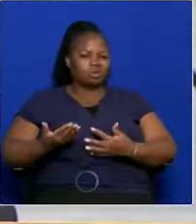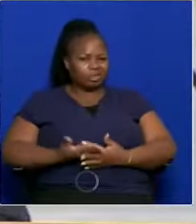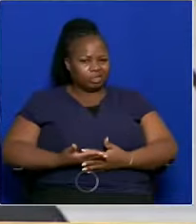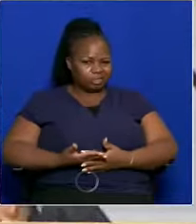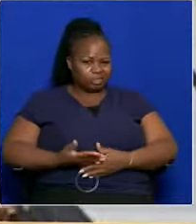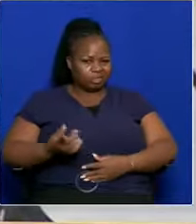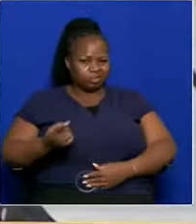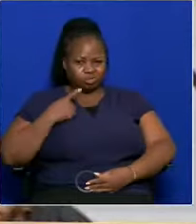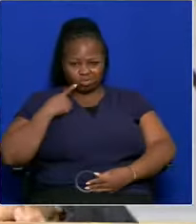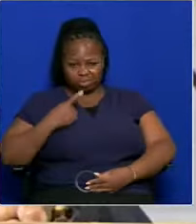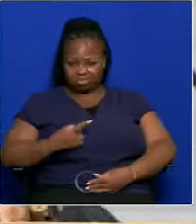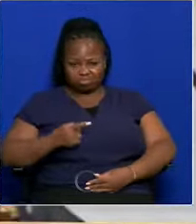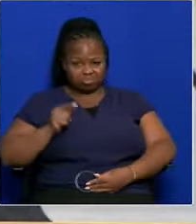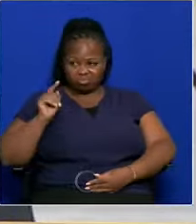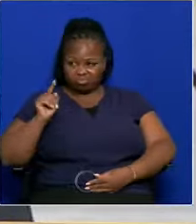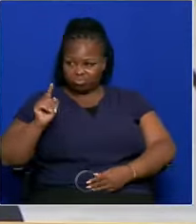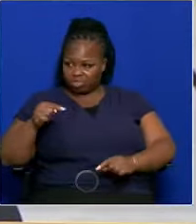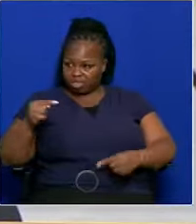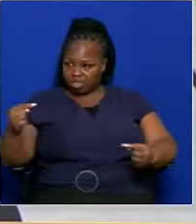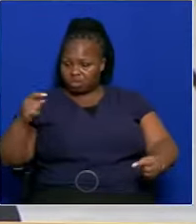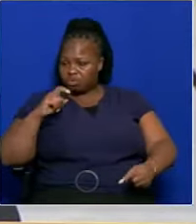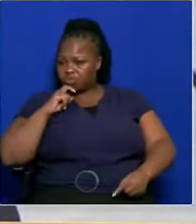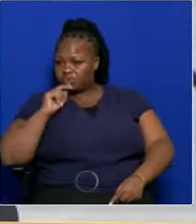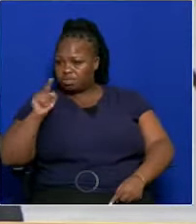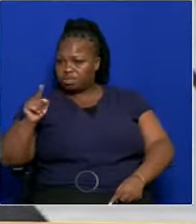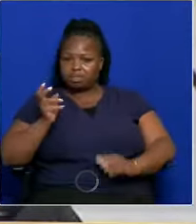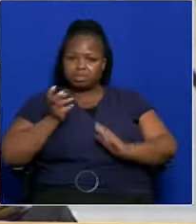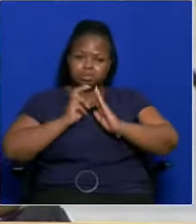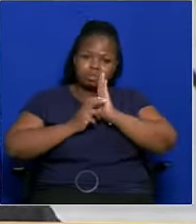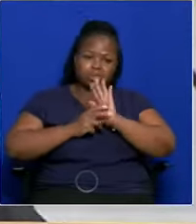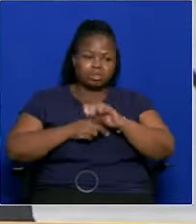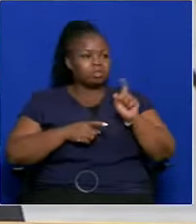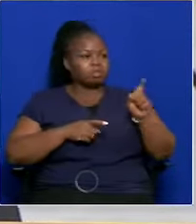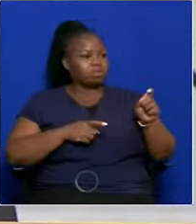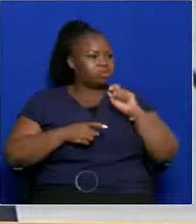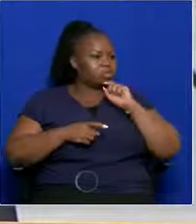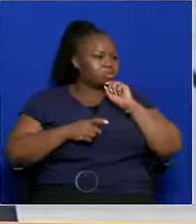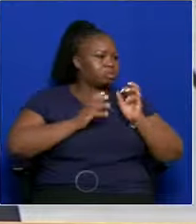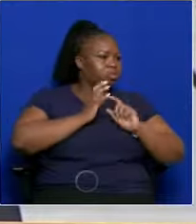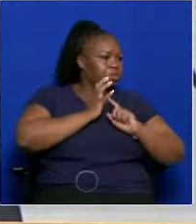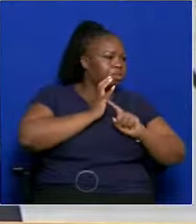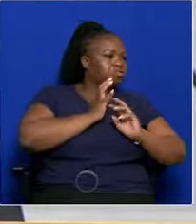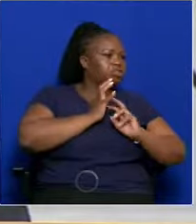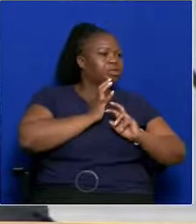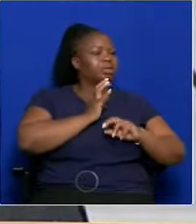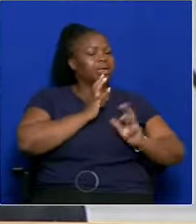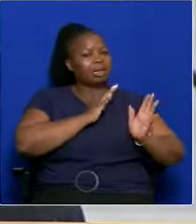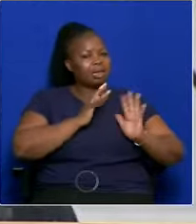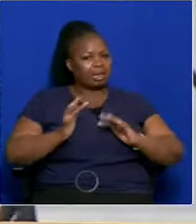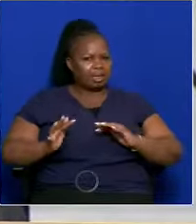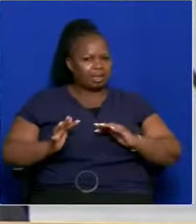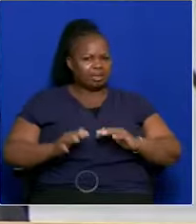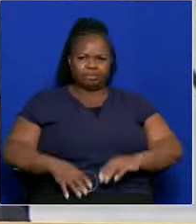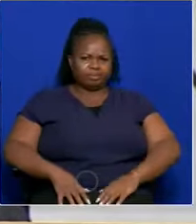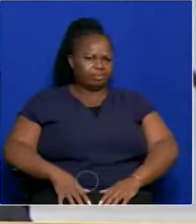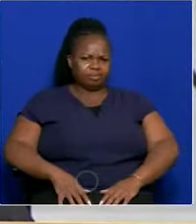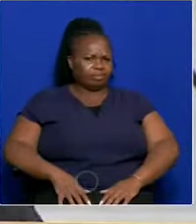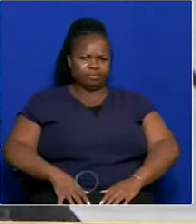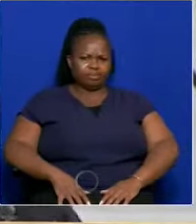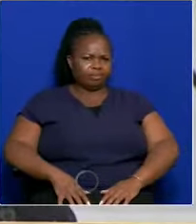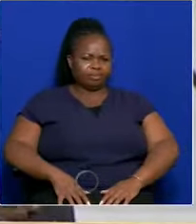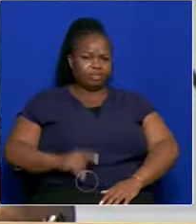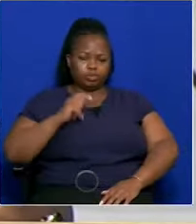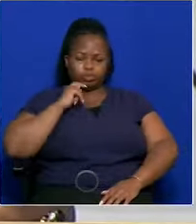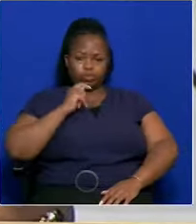cannot use this regulation, use this one, not expeditious and whatsoever. It was playing